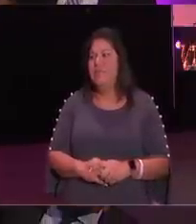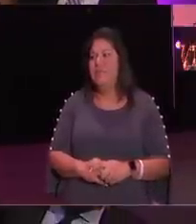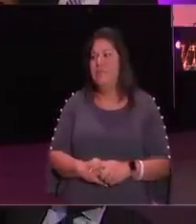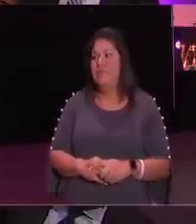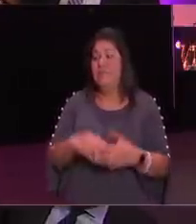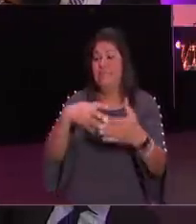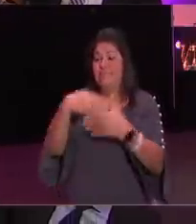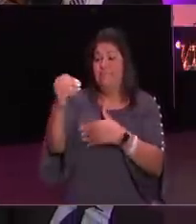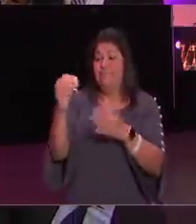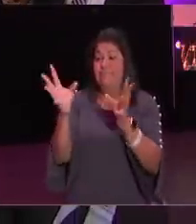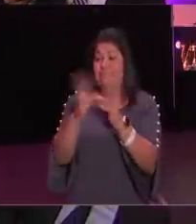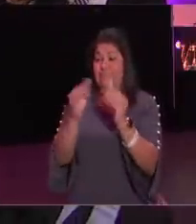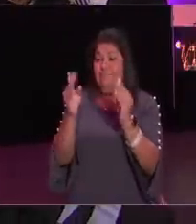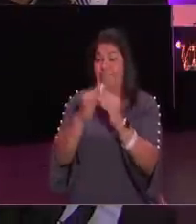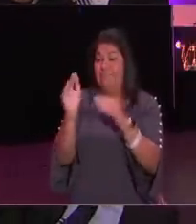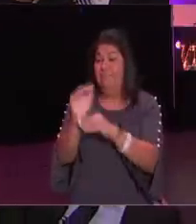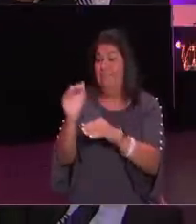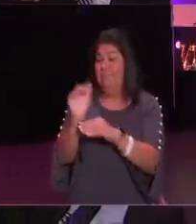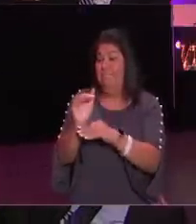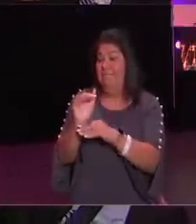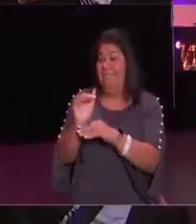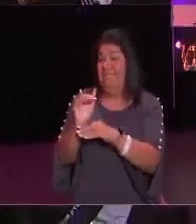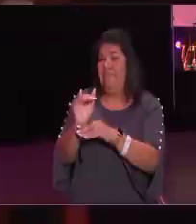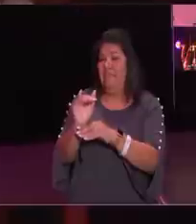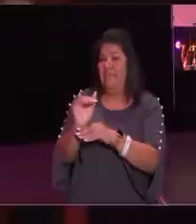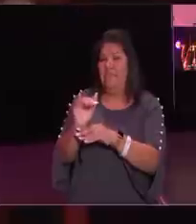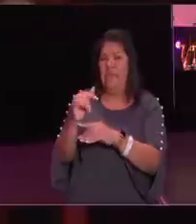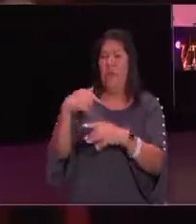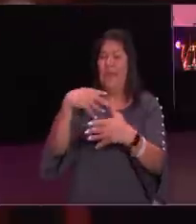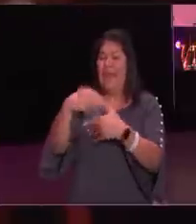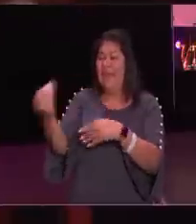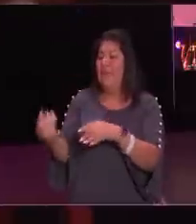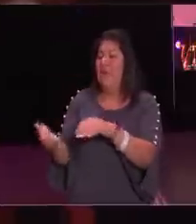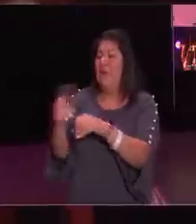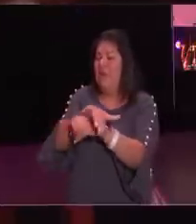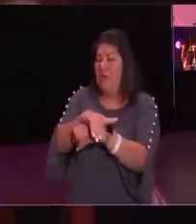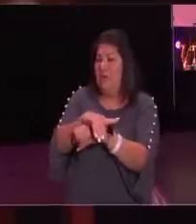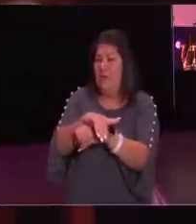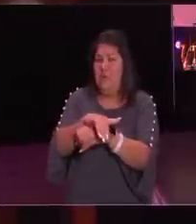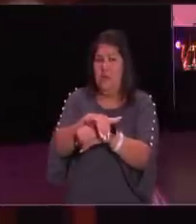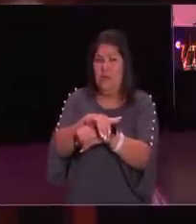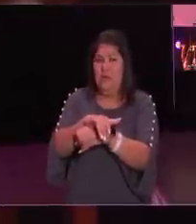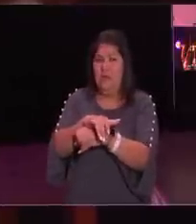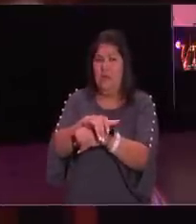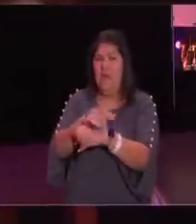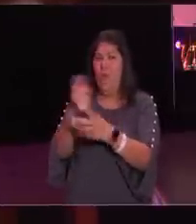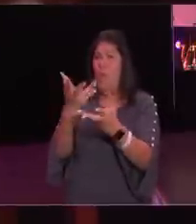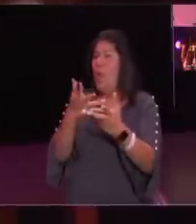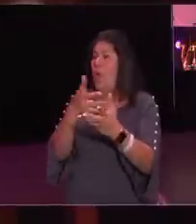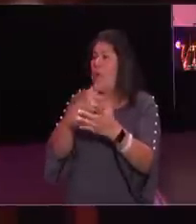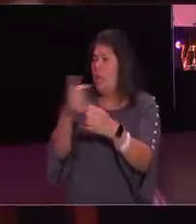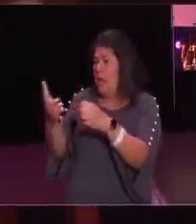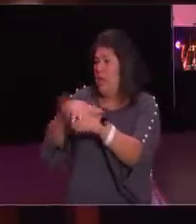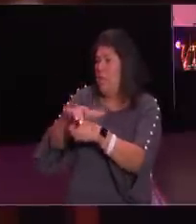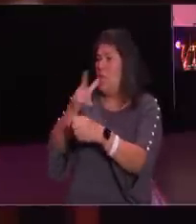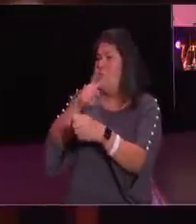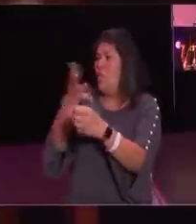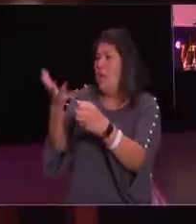When we leave this convention tonight, we need to leave here covered. Does somebody want to be covered today? I want to be